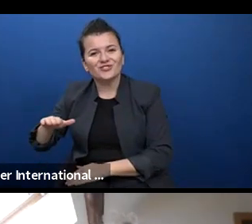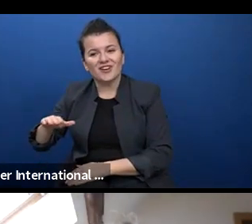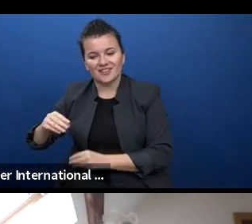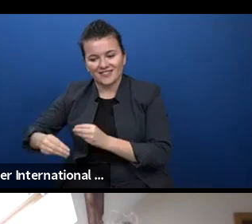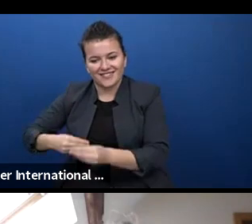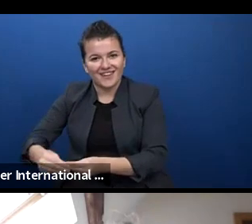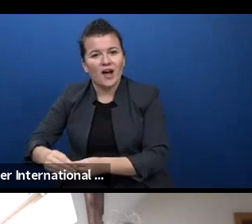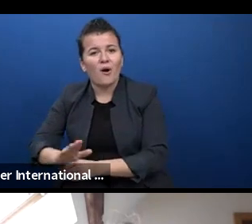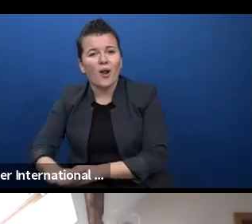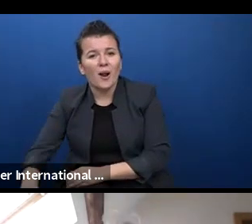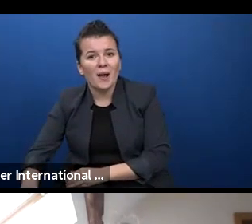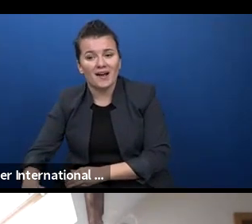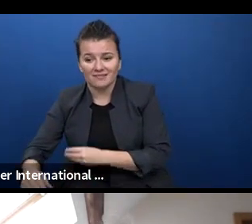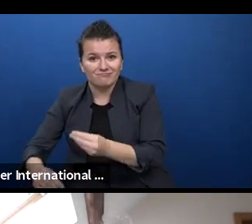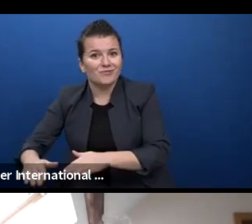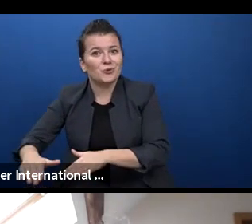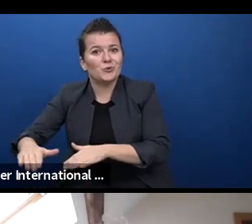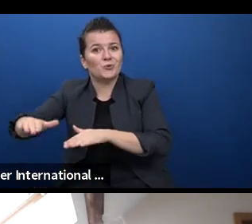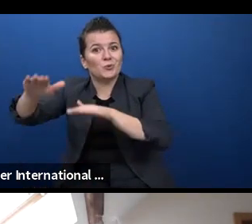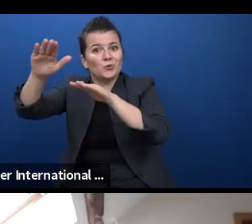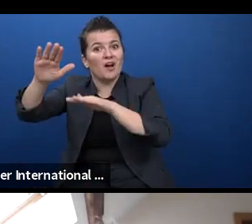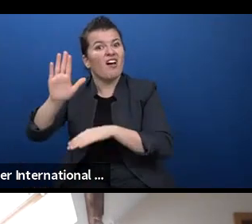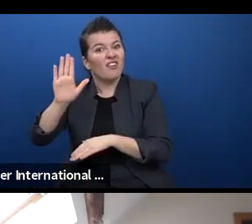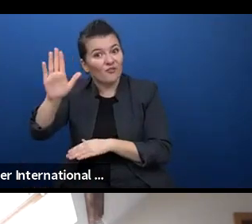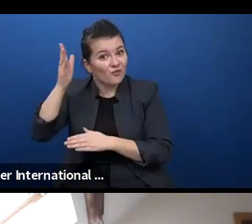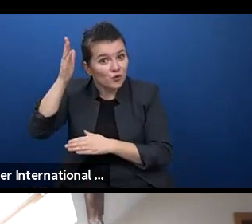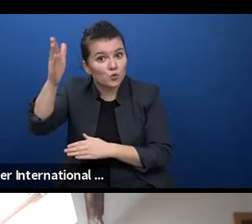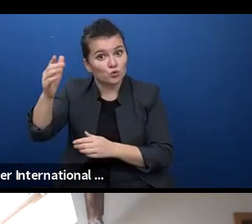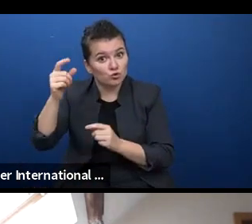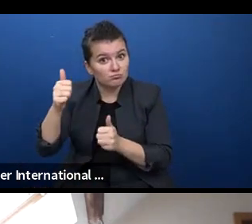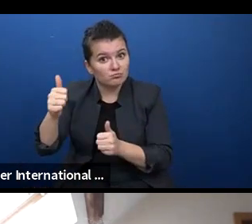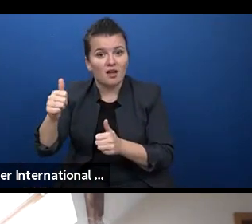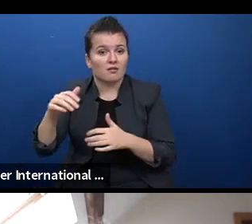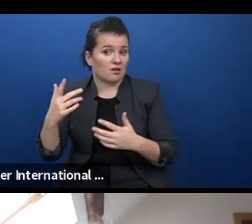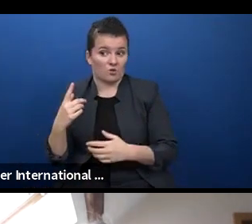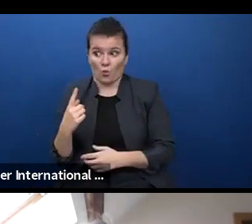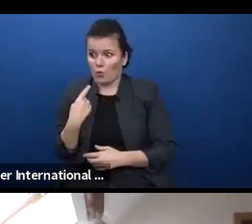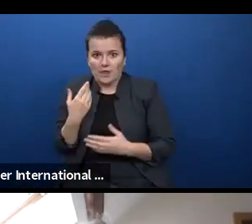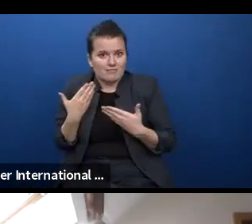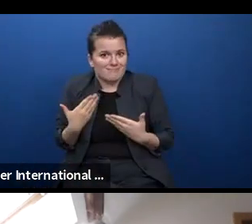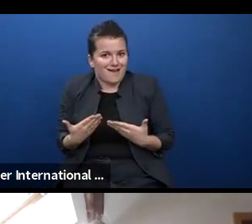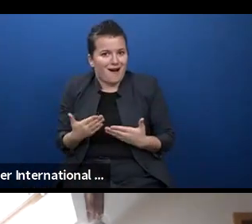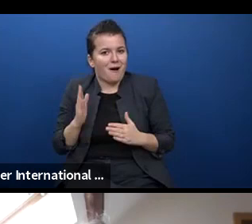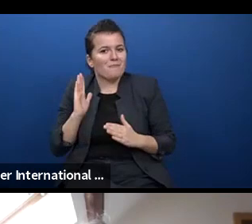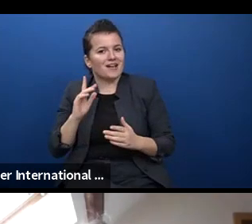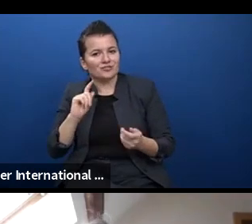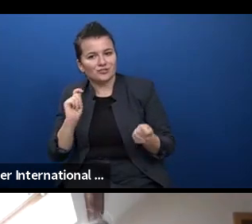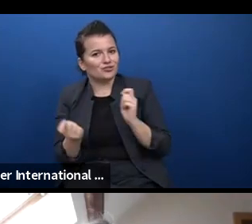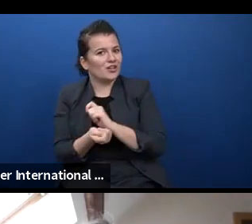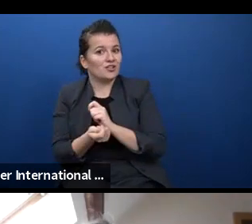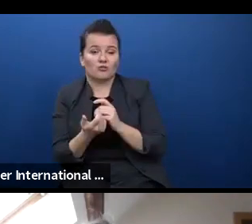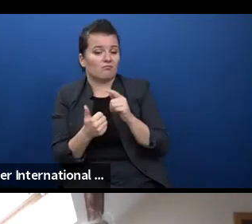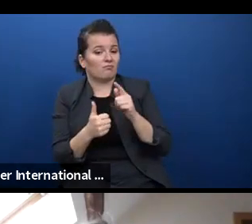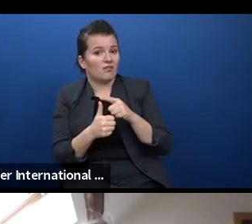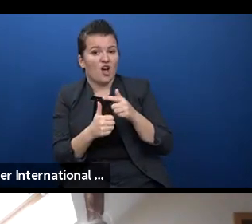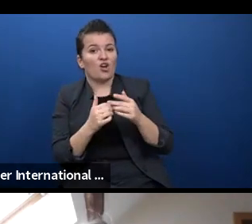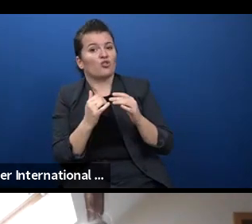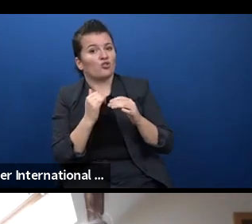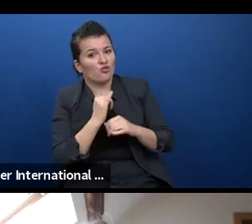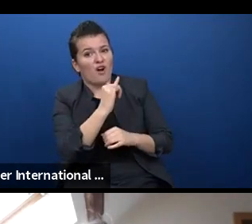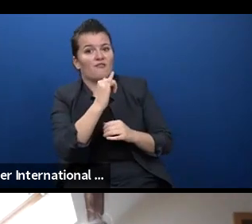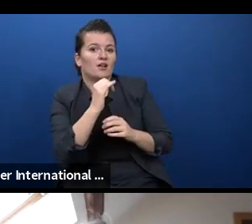of society. We don't just need to change the way we produce. We don't just need to change the way we travel and do